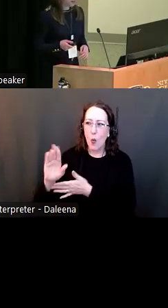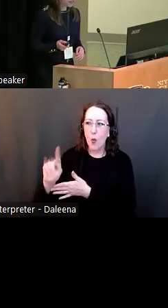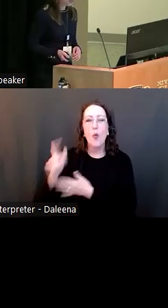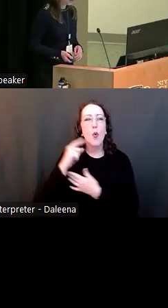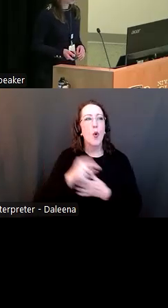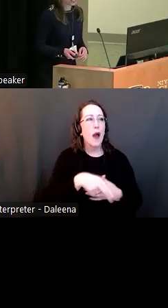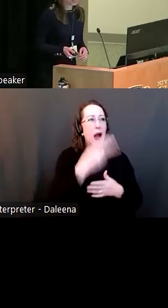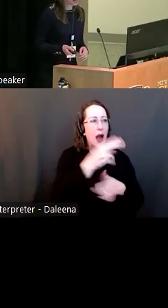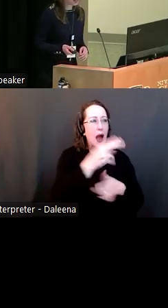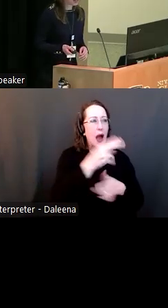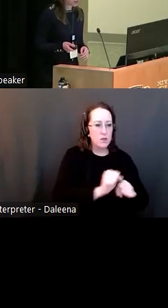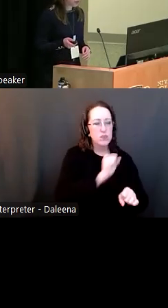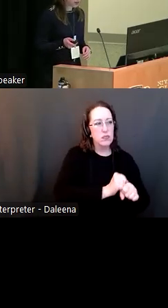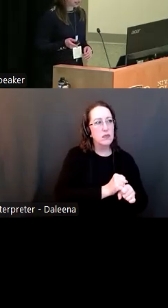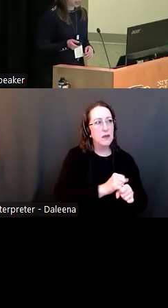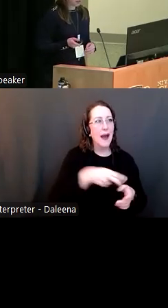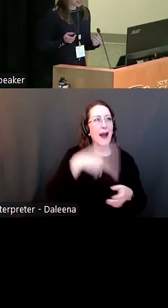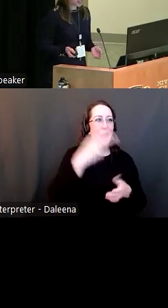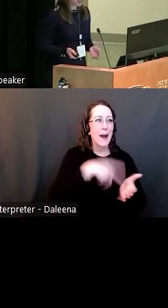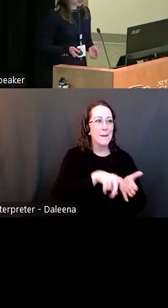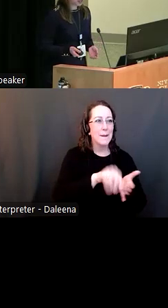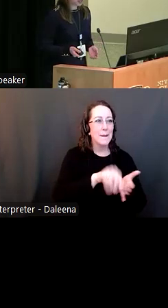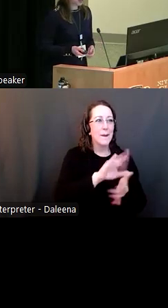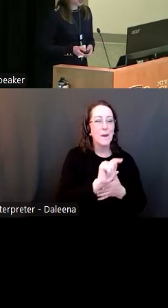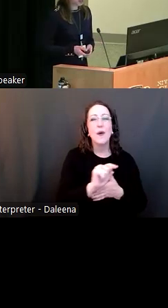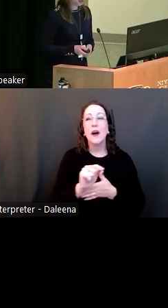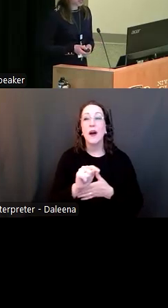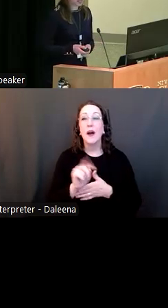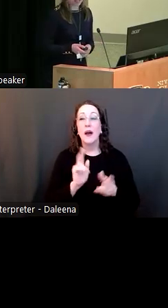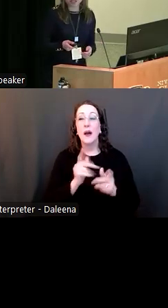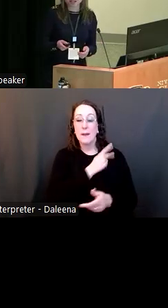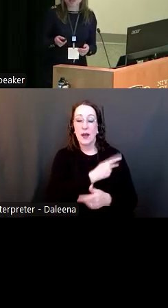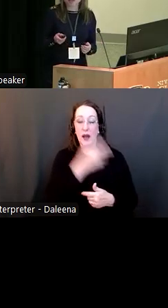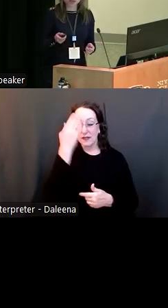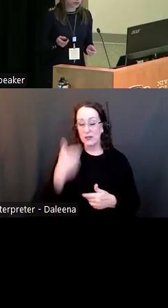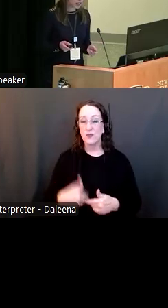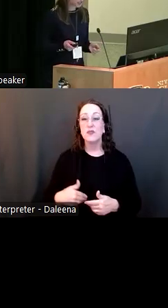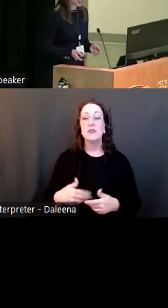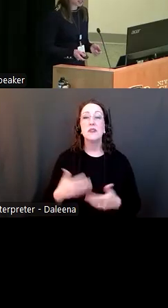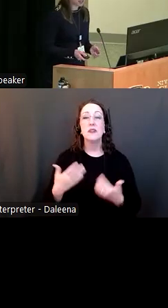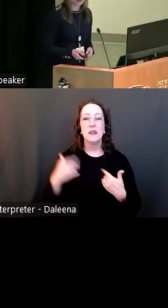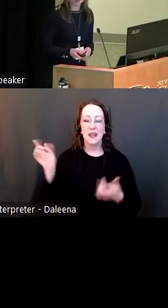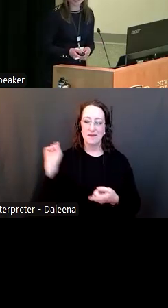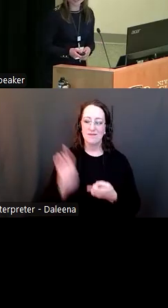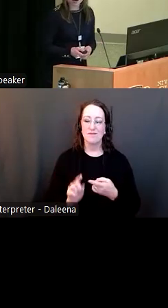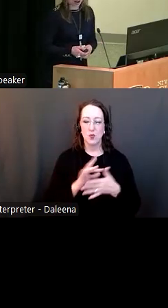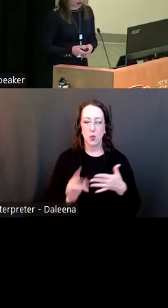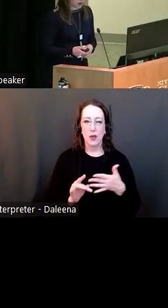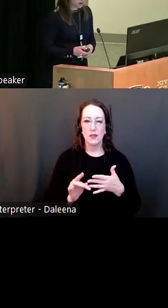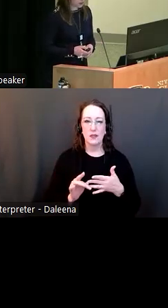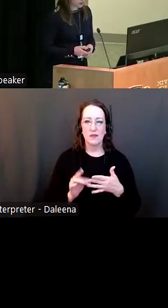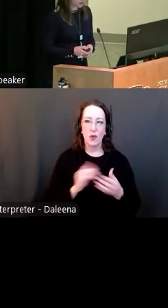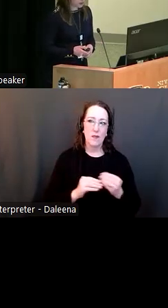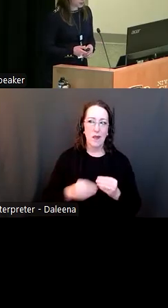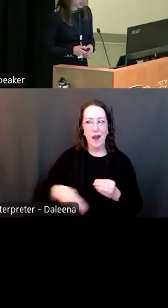The physical effort task recorded patients with schizophrenia making significantly fewer choices to expend